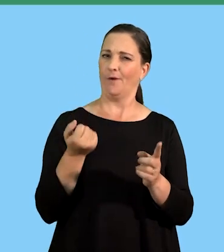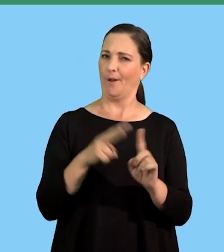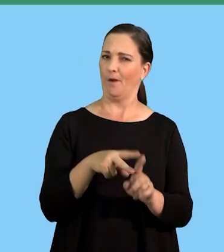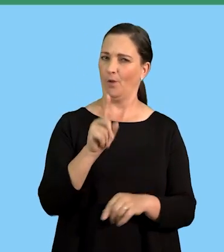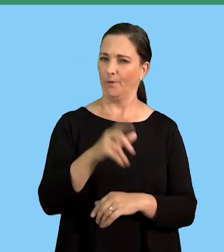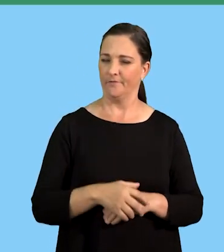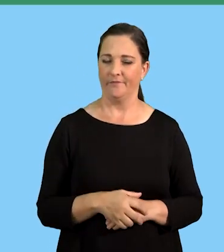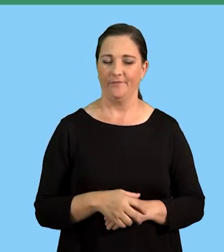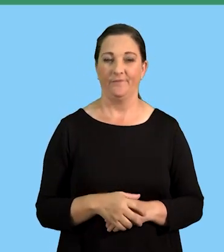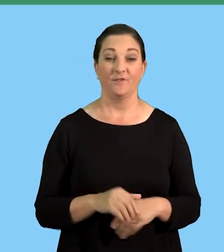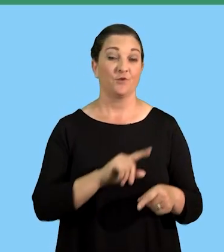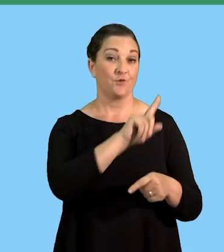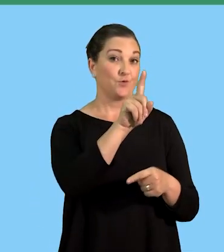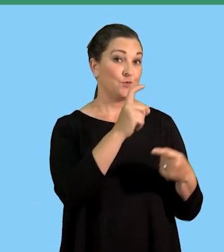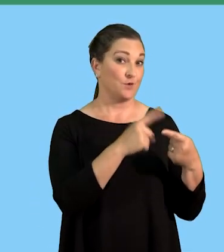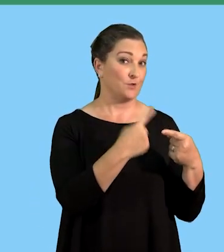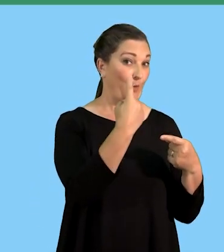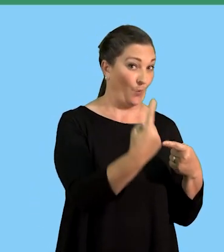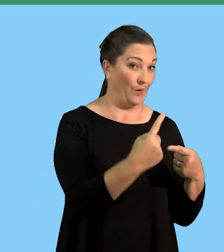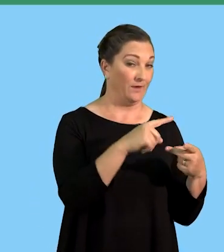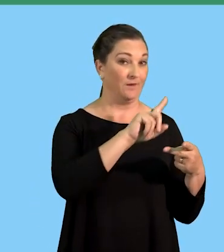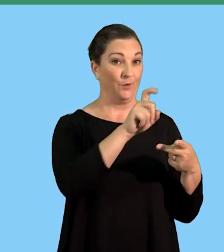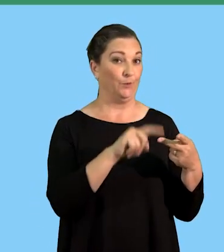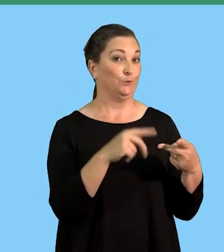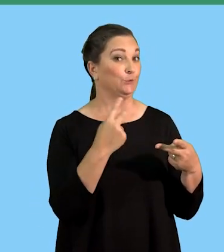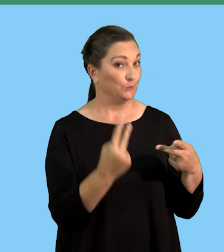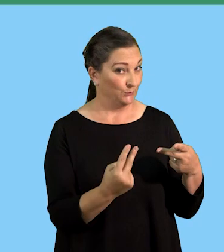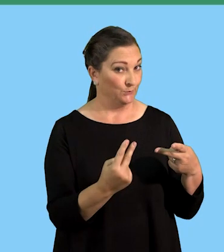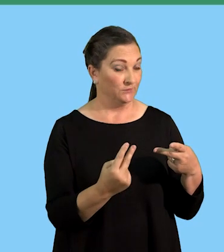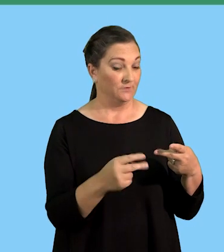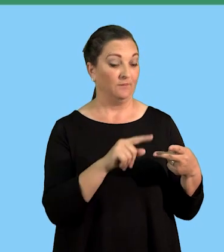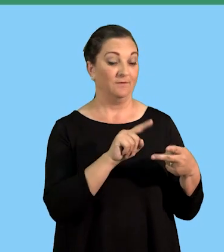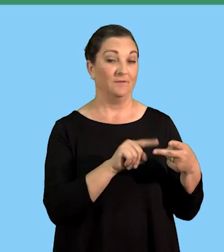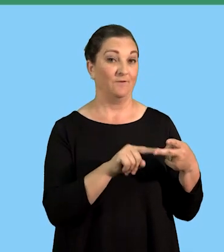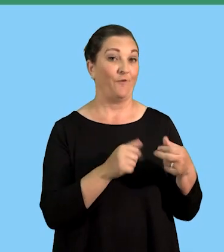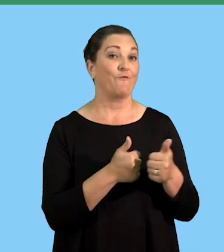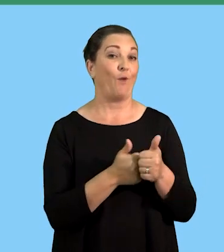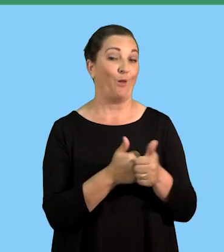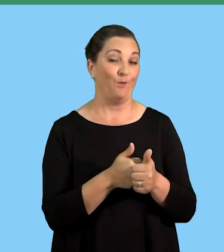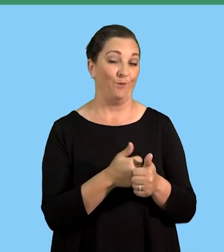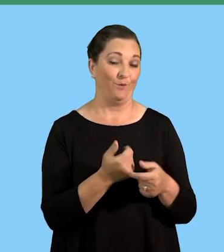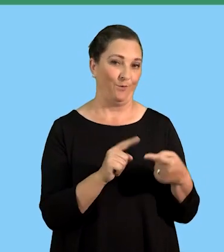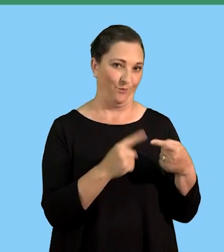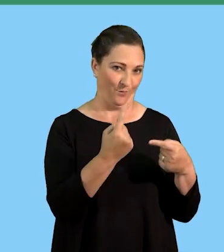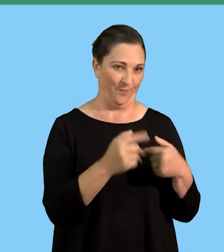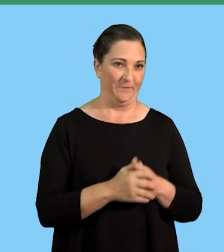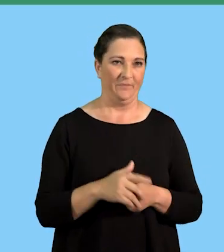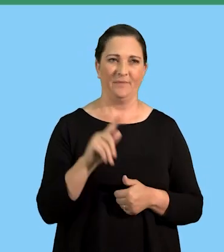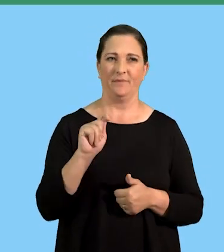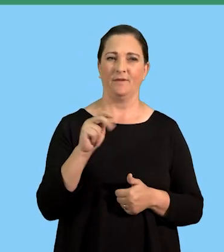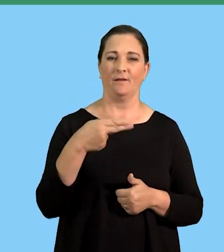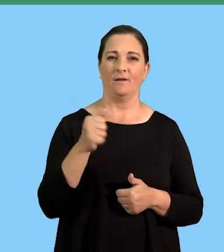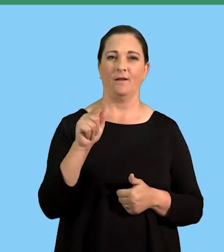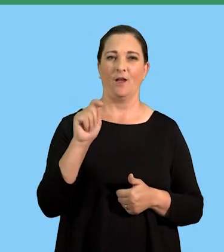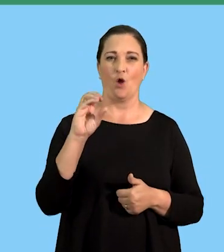So you have question 1 and question 2, and your question 2 becomes a follow-on question. When TATO